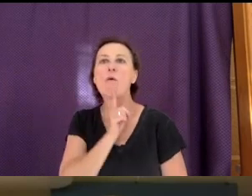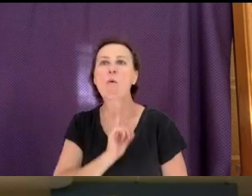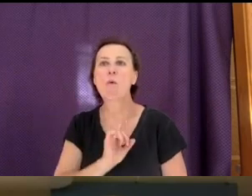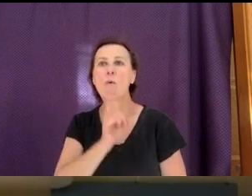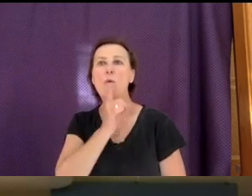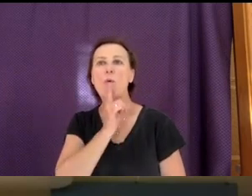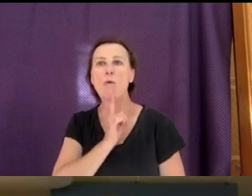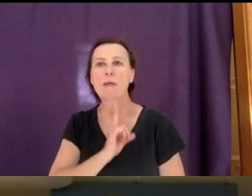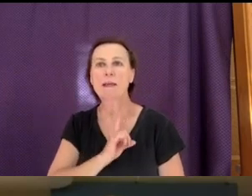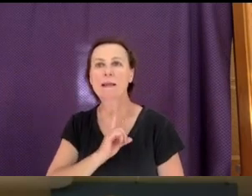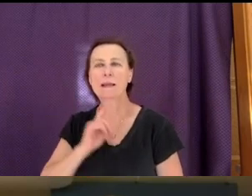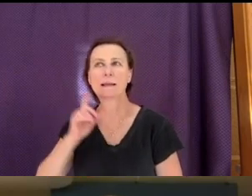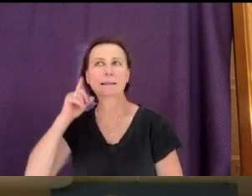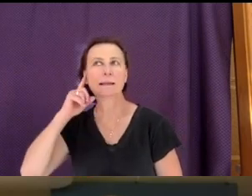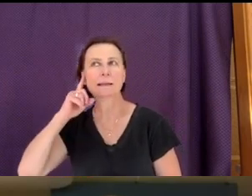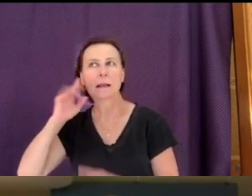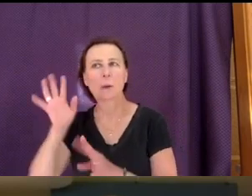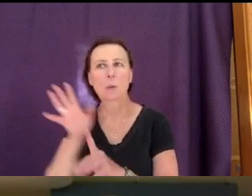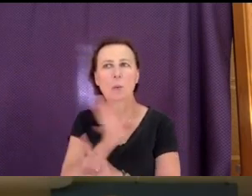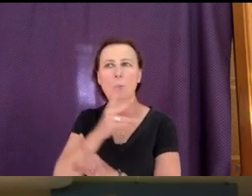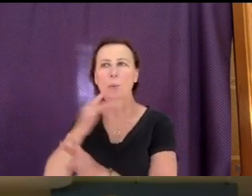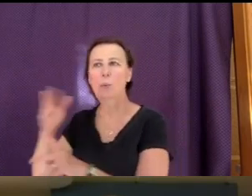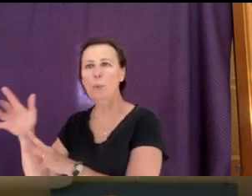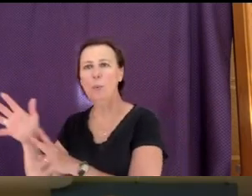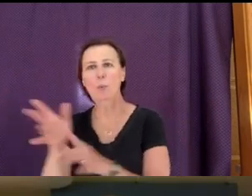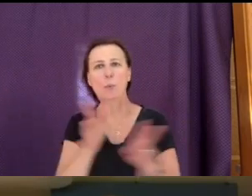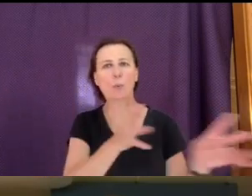of the wind in the night reeds.